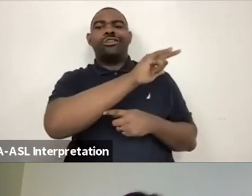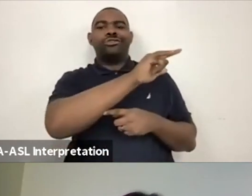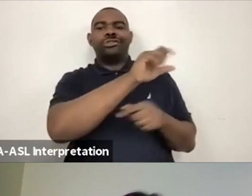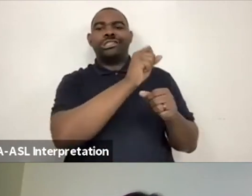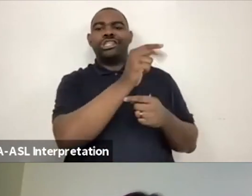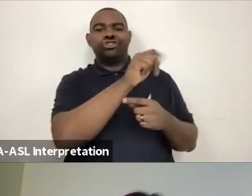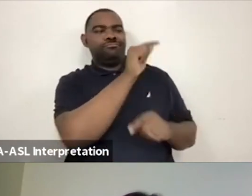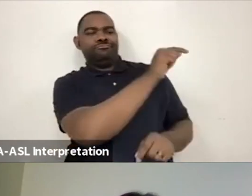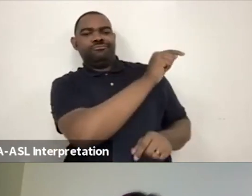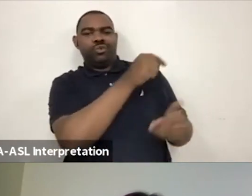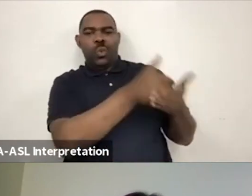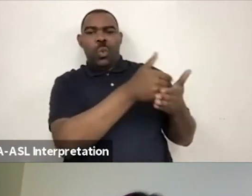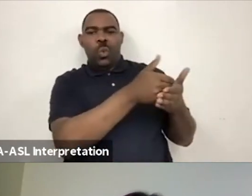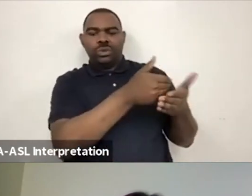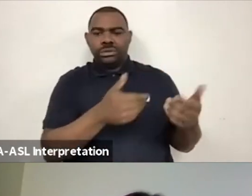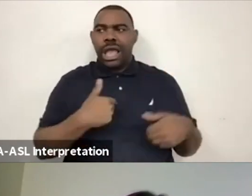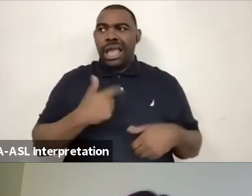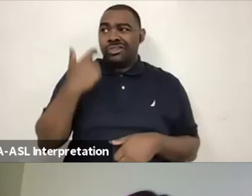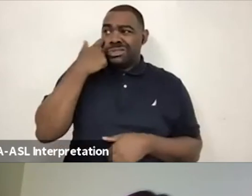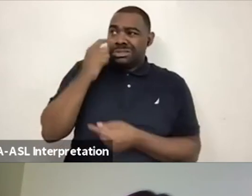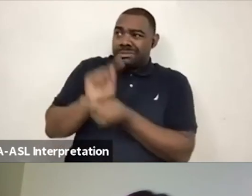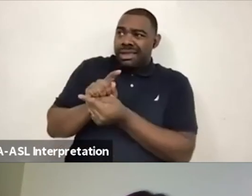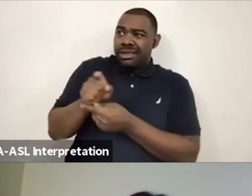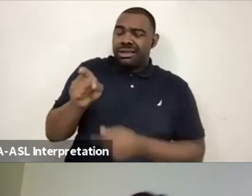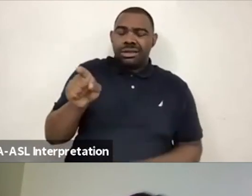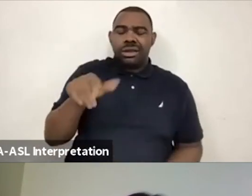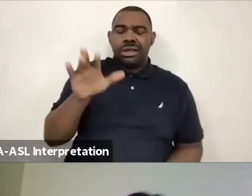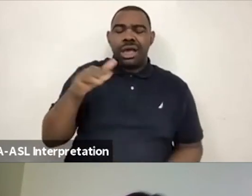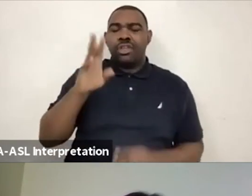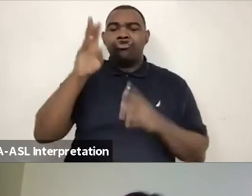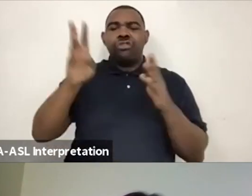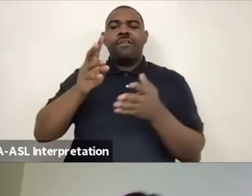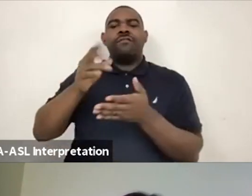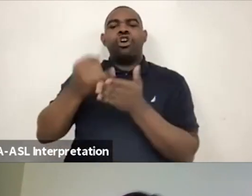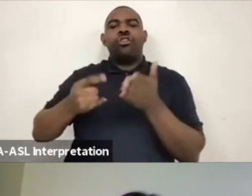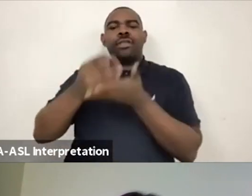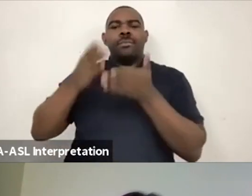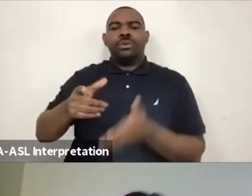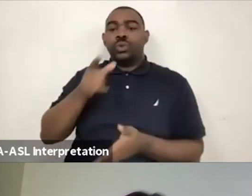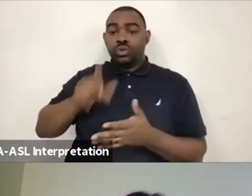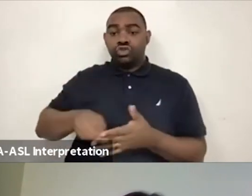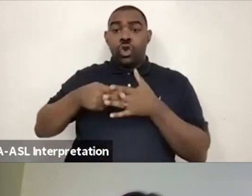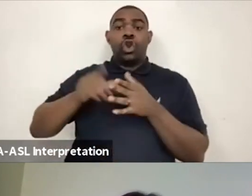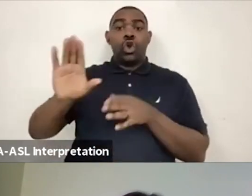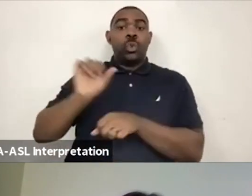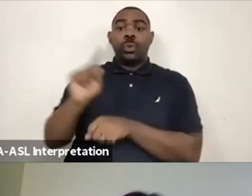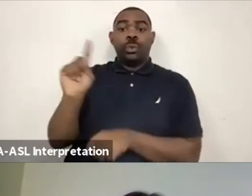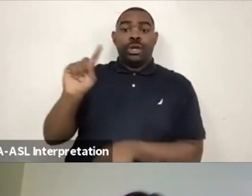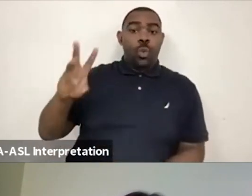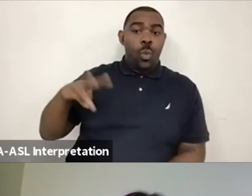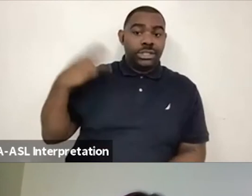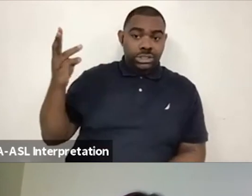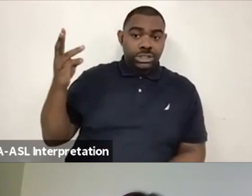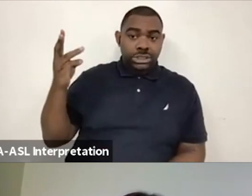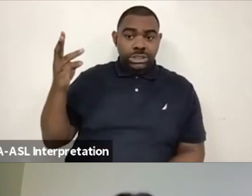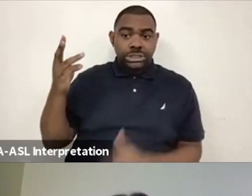recently let one of our creative arts therapist who is starting her work out in Washington come and see our